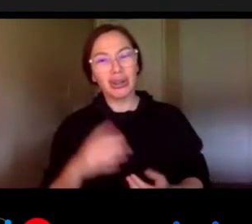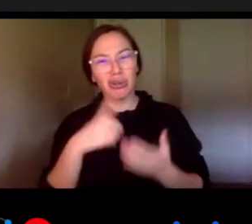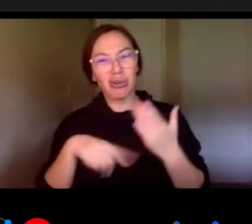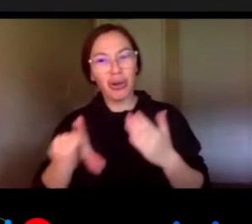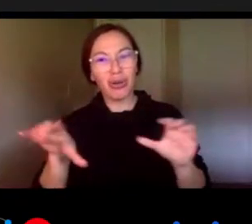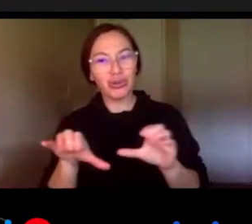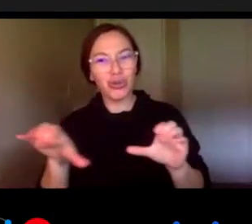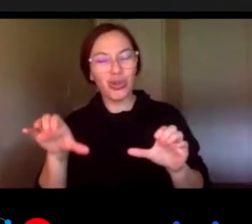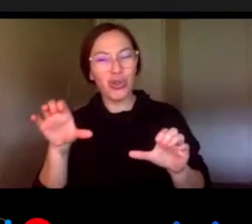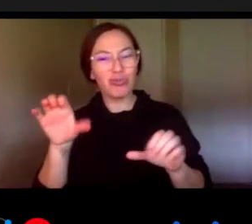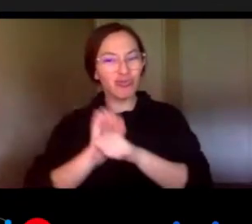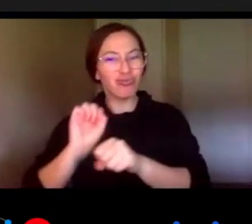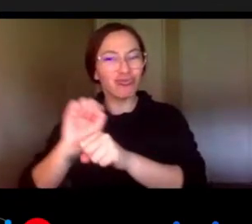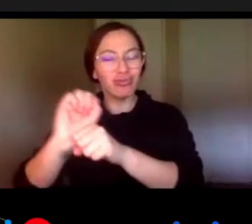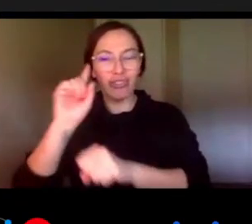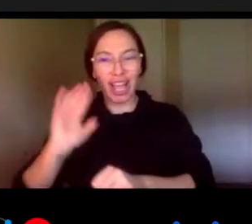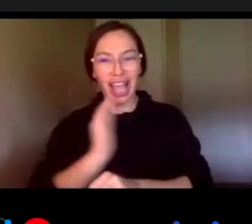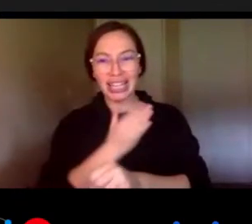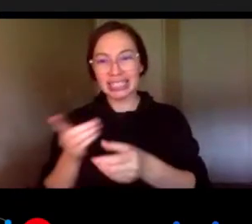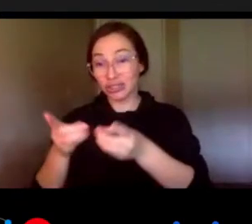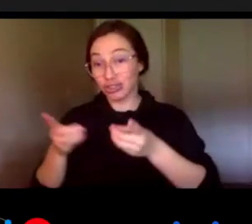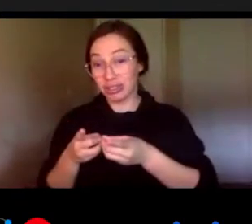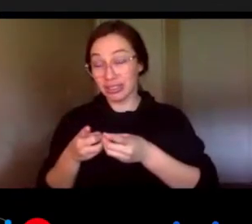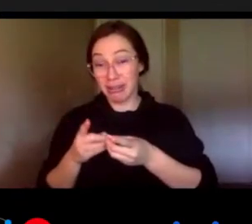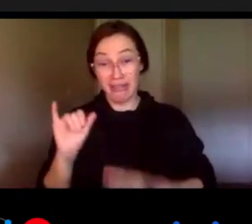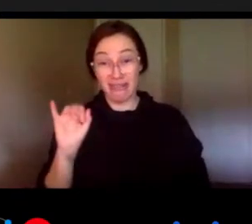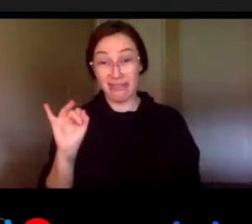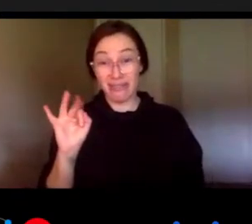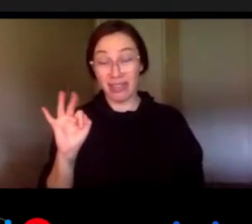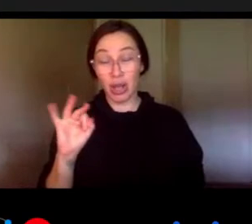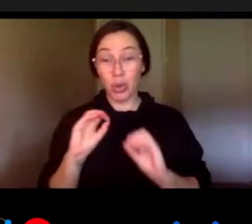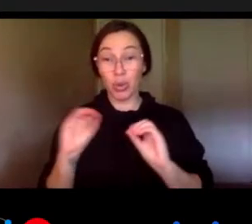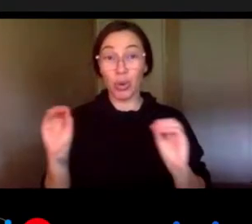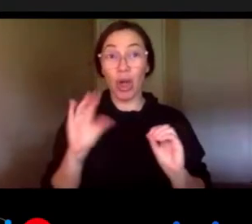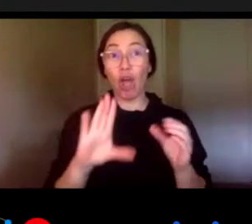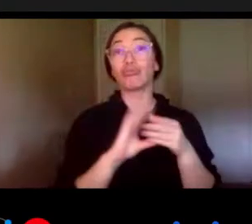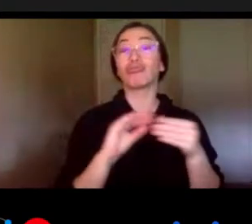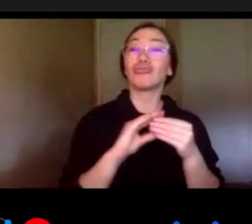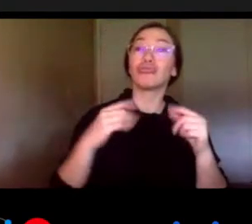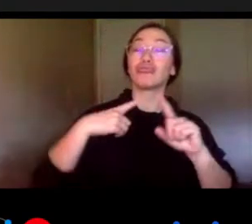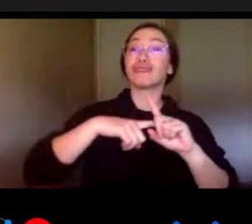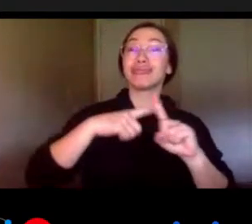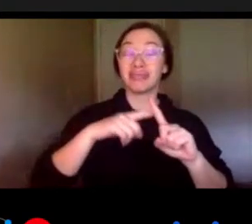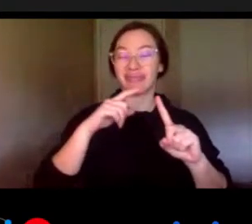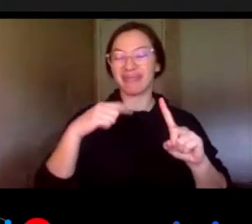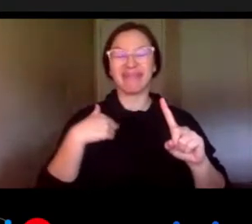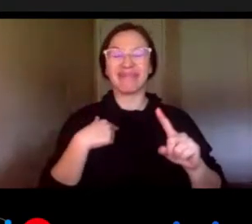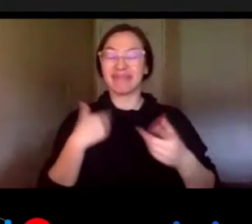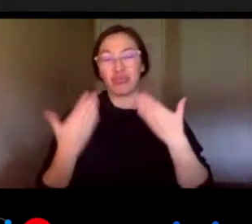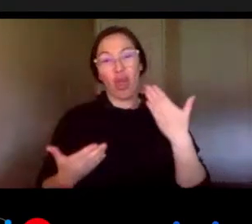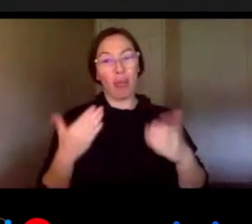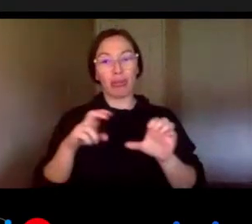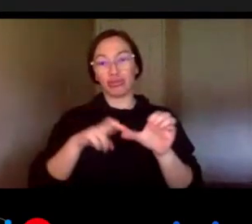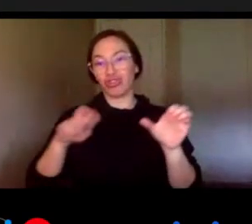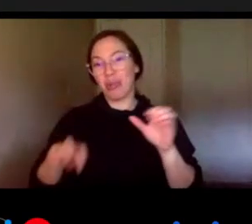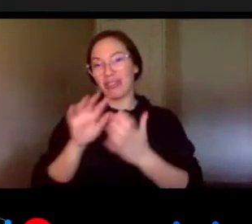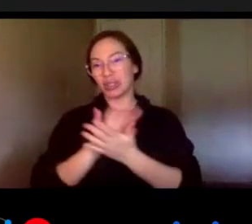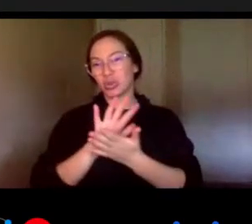you do for our district. Because if it wasn't for those words of encouragement, I would have probably dropped out of